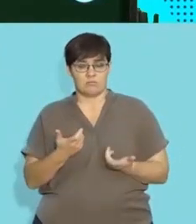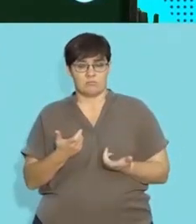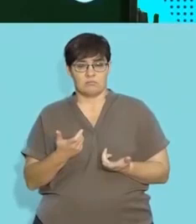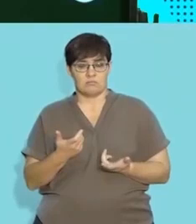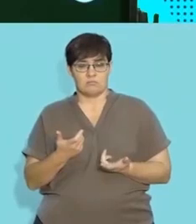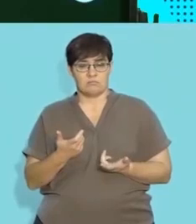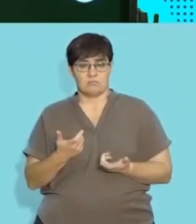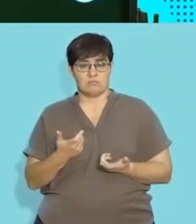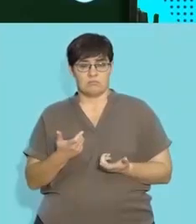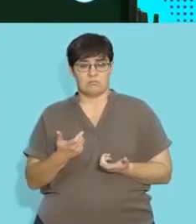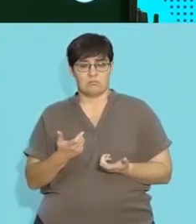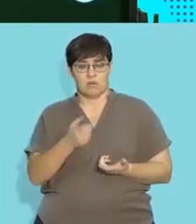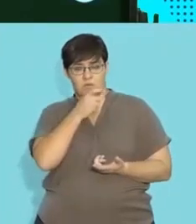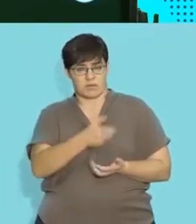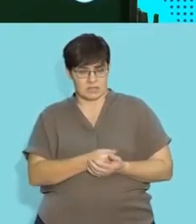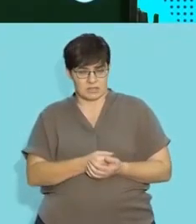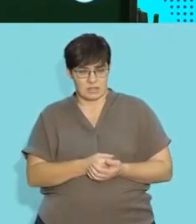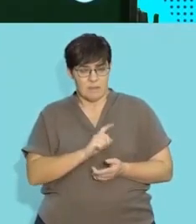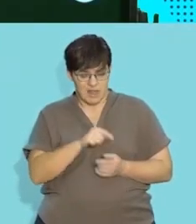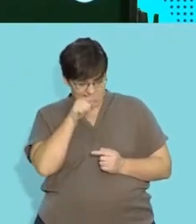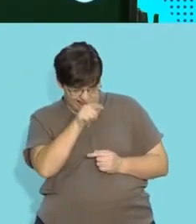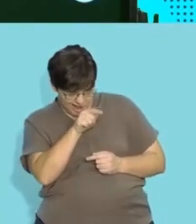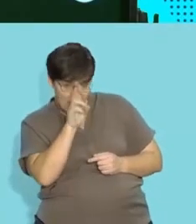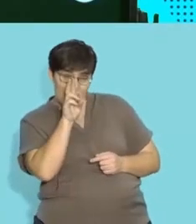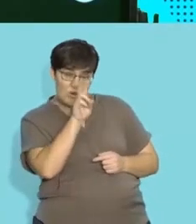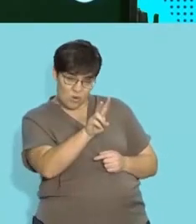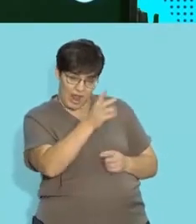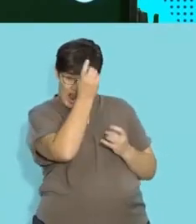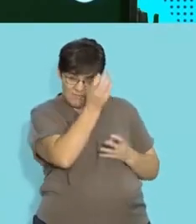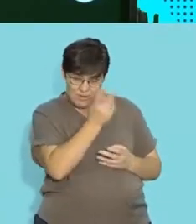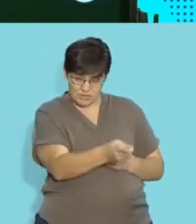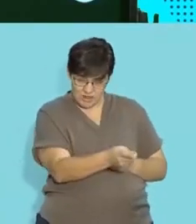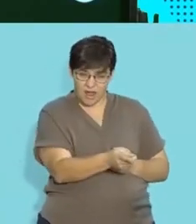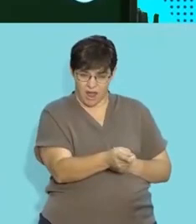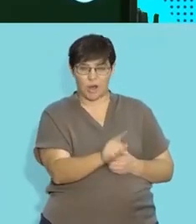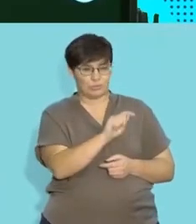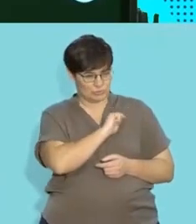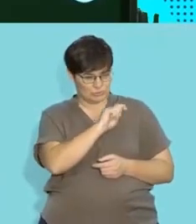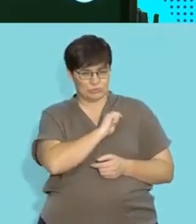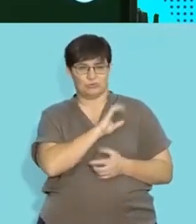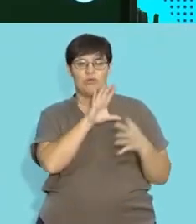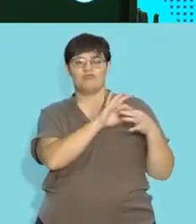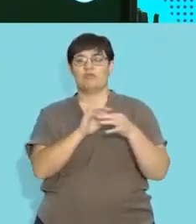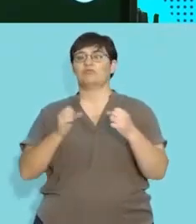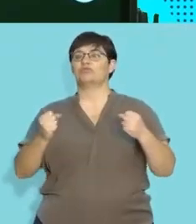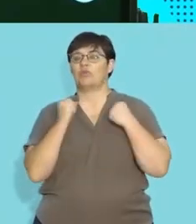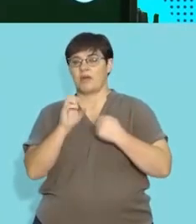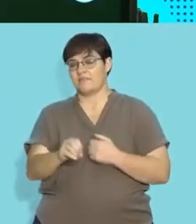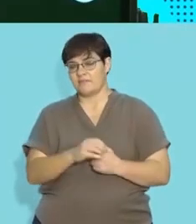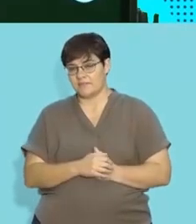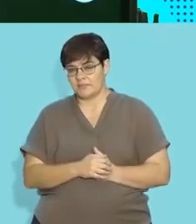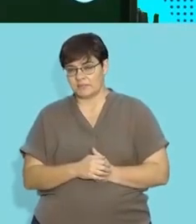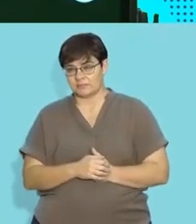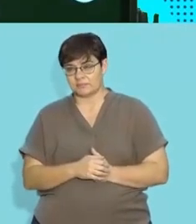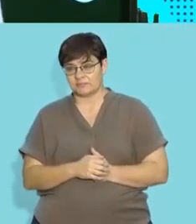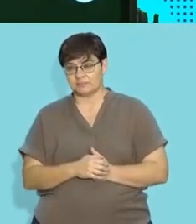okay. But based on this, I can conclude by looking at the data that there's a strong relationship, okay,